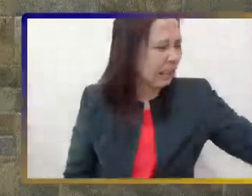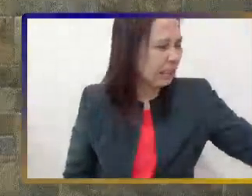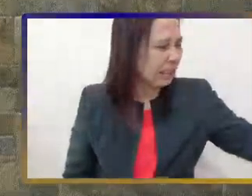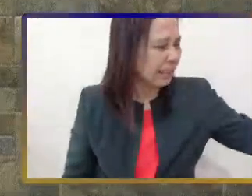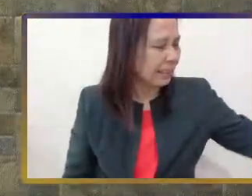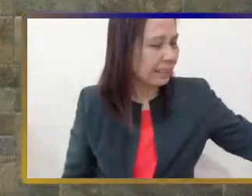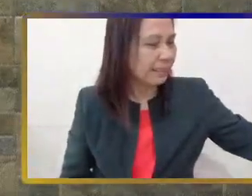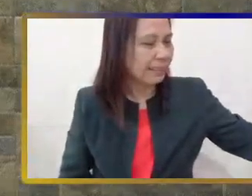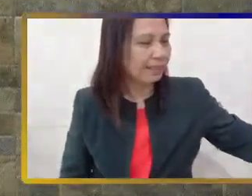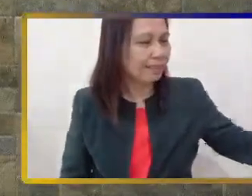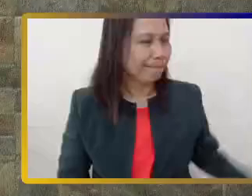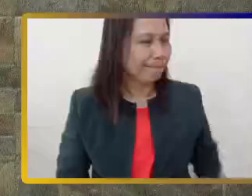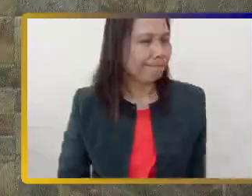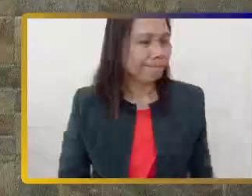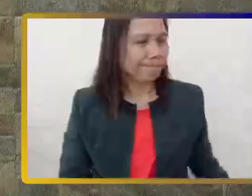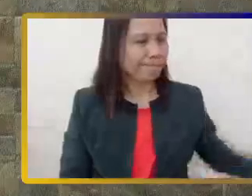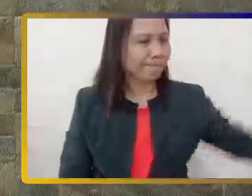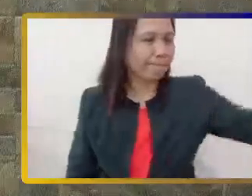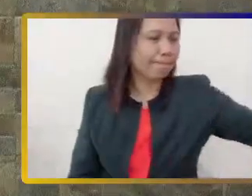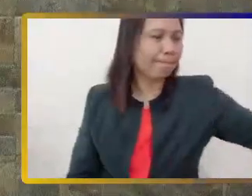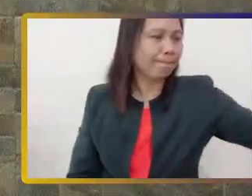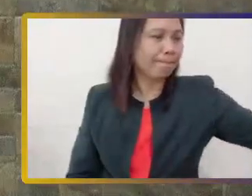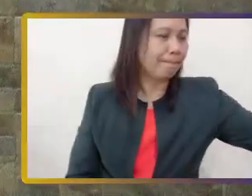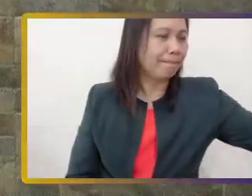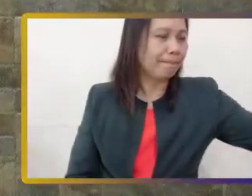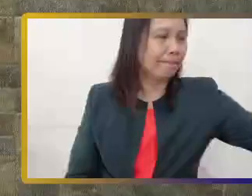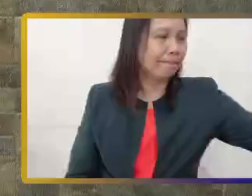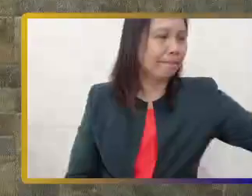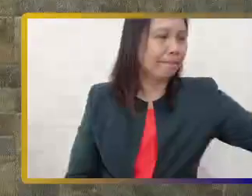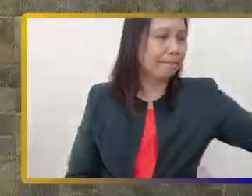Amen Luke Chapter 15 ver